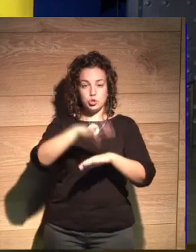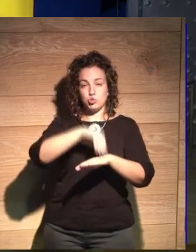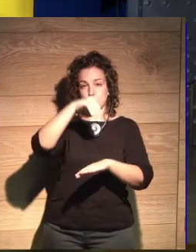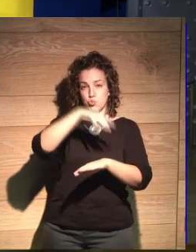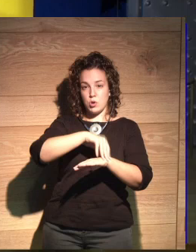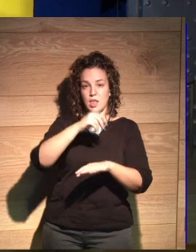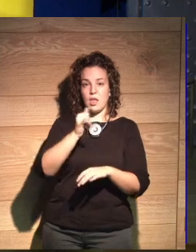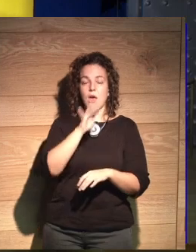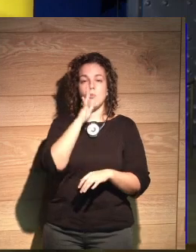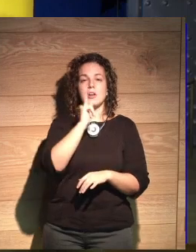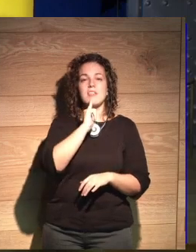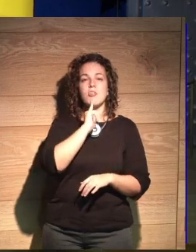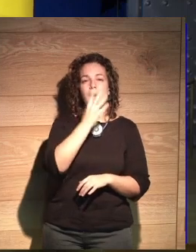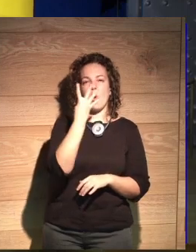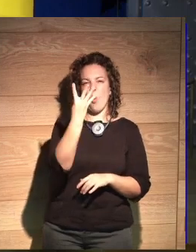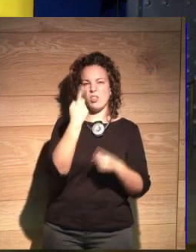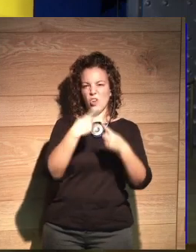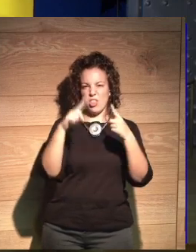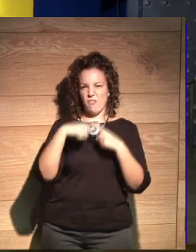have 4 languages: Basque,